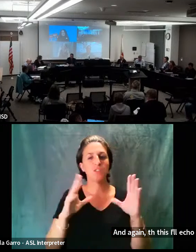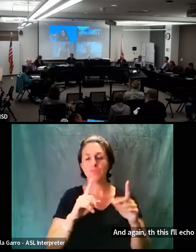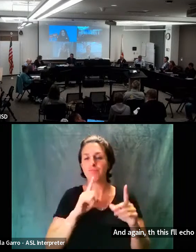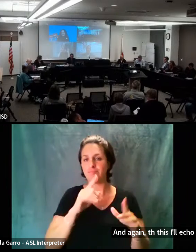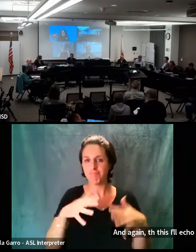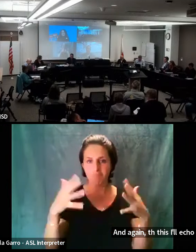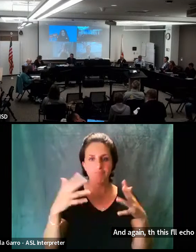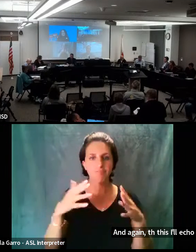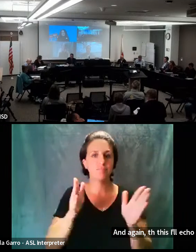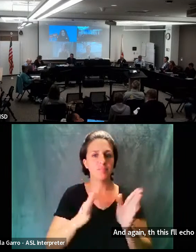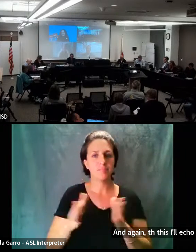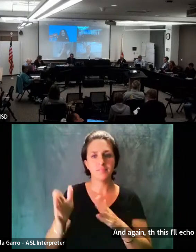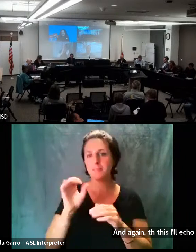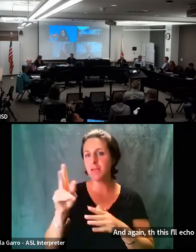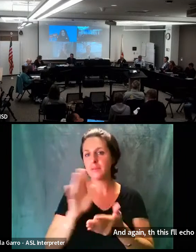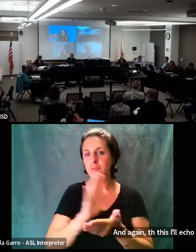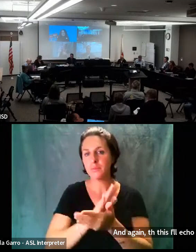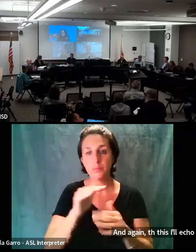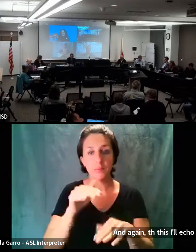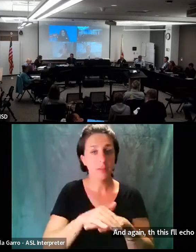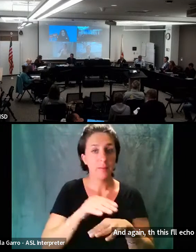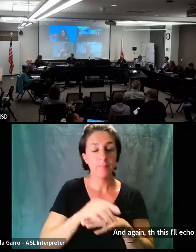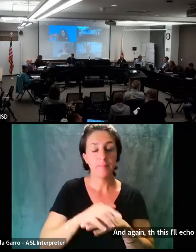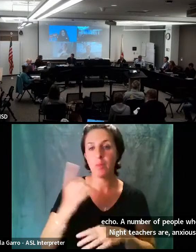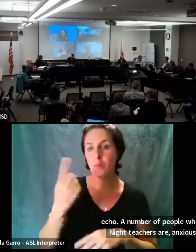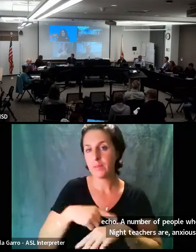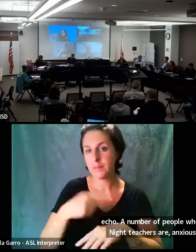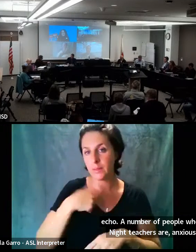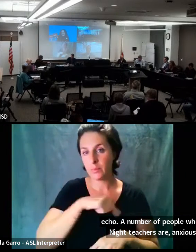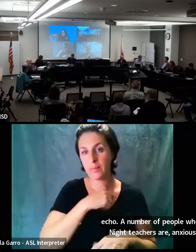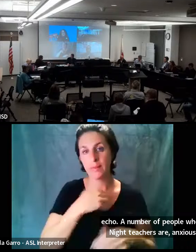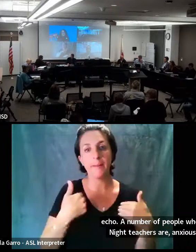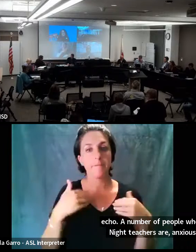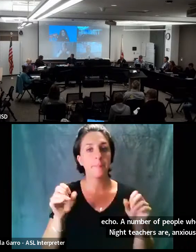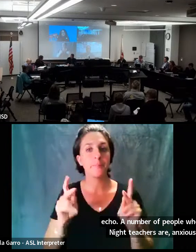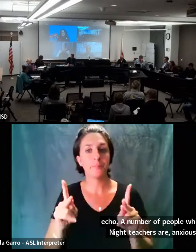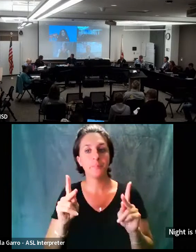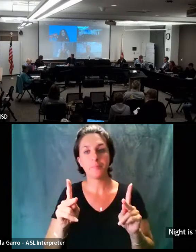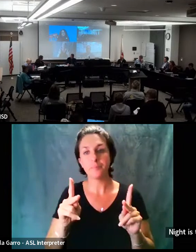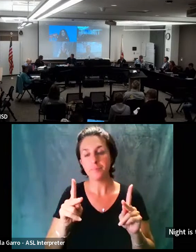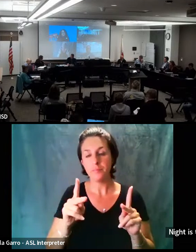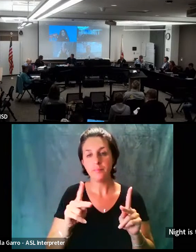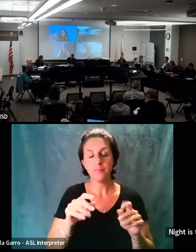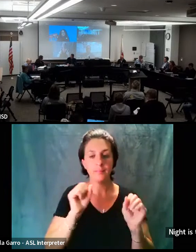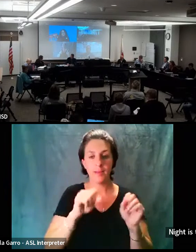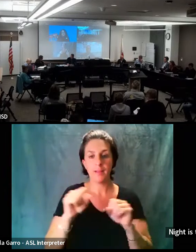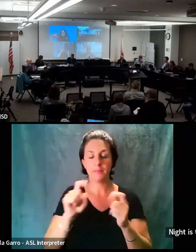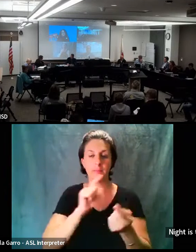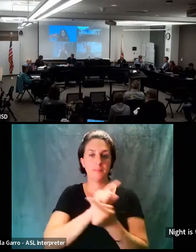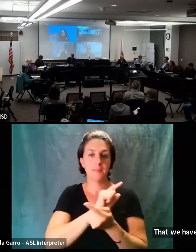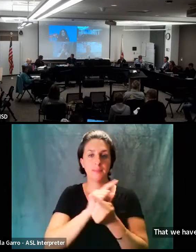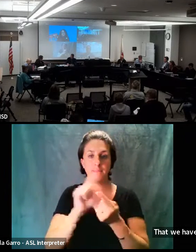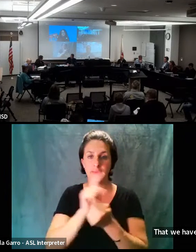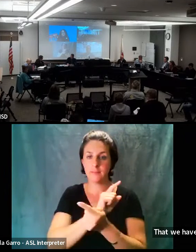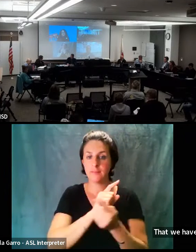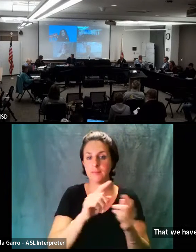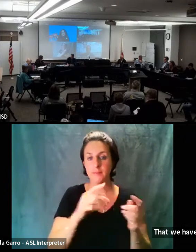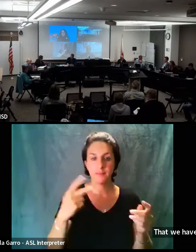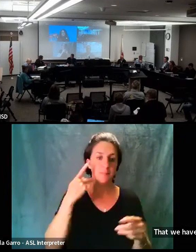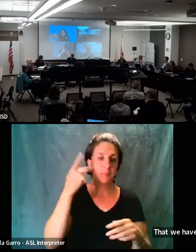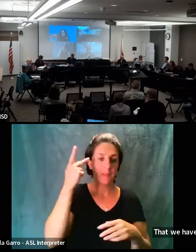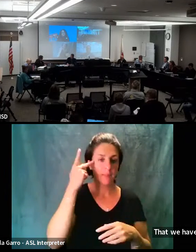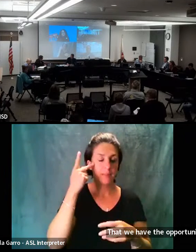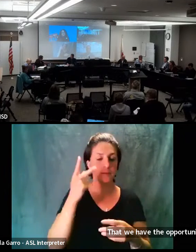school night. It's the one time that we have the opportunity to sort of meet the parents and get engaged